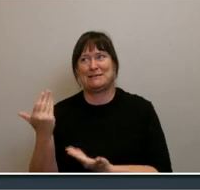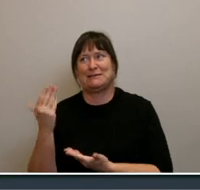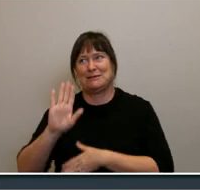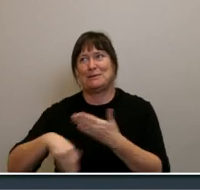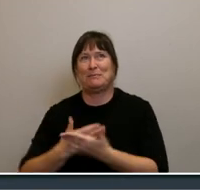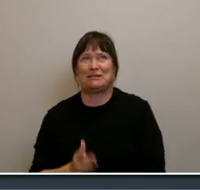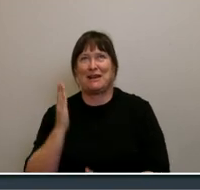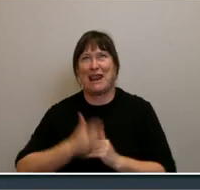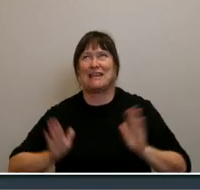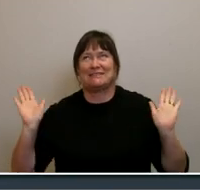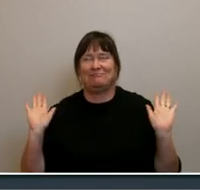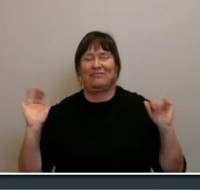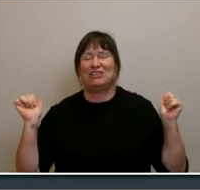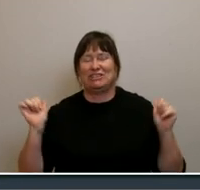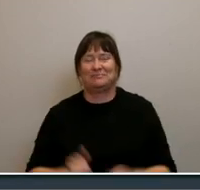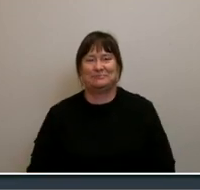submission.